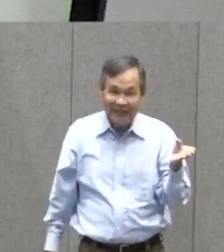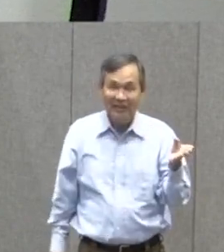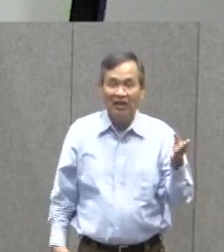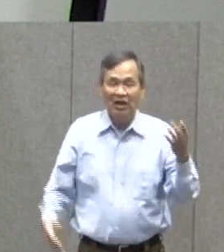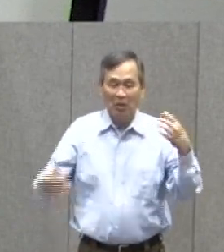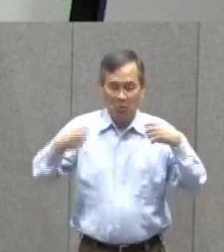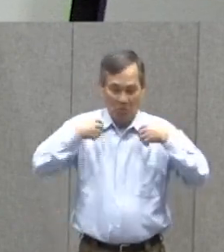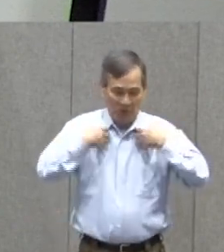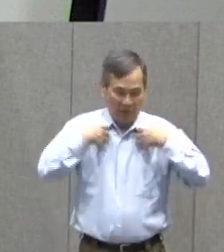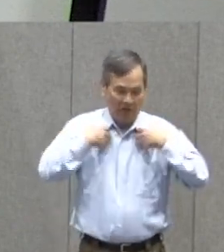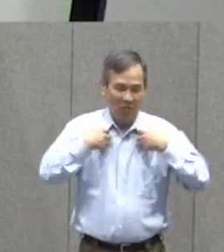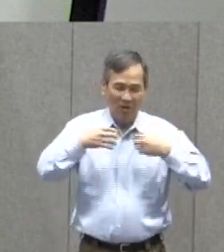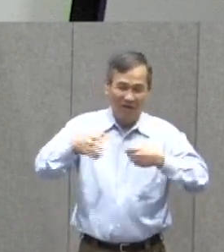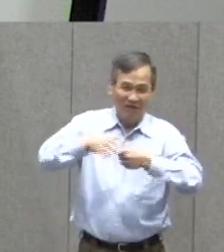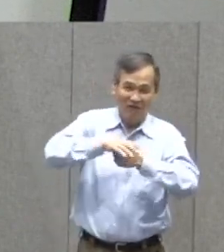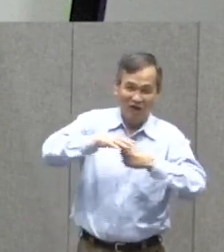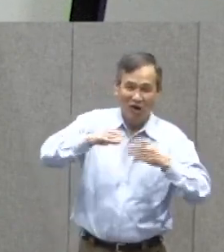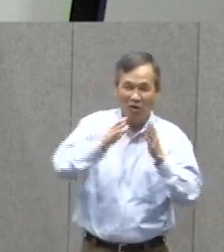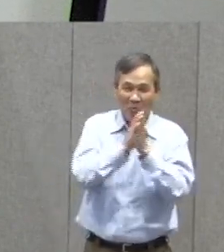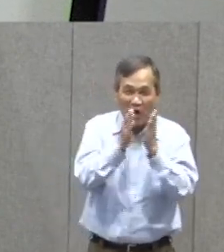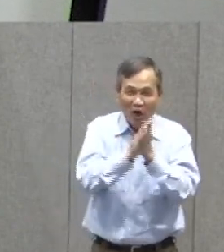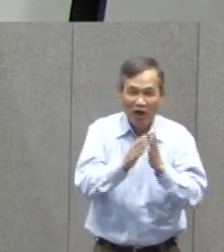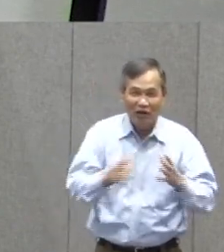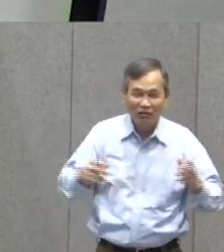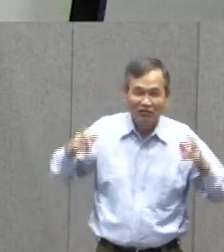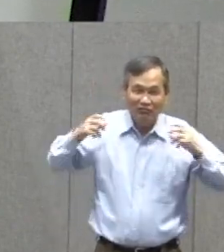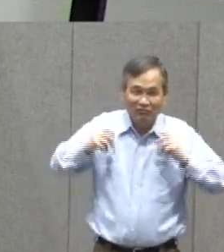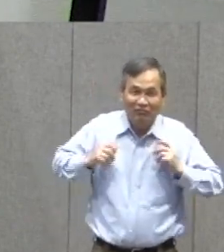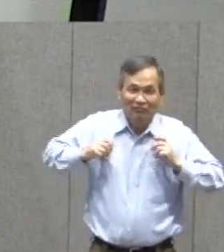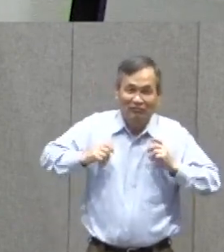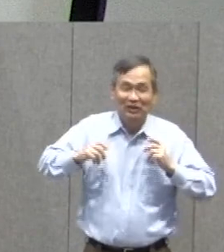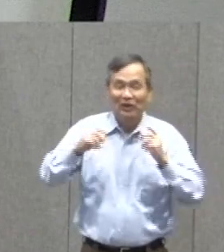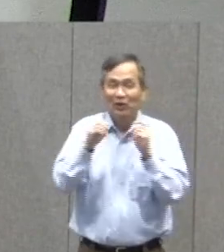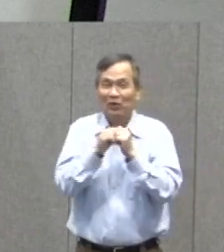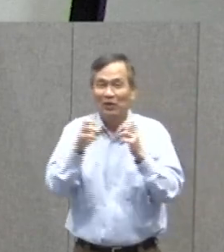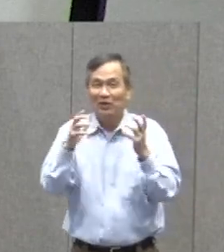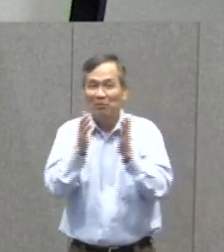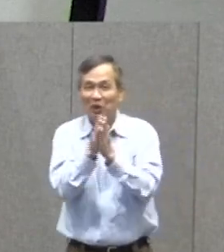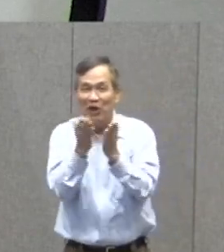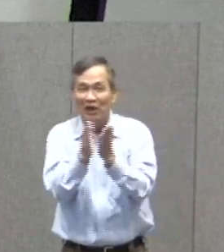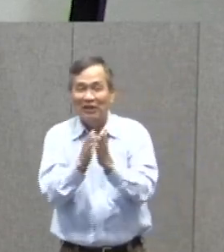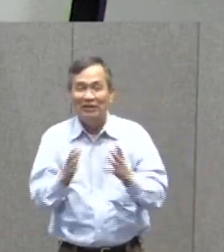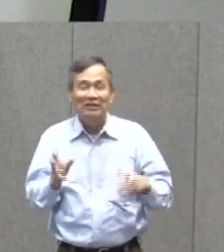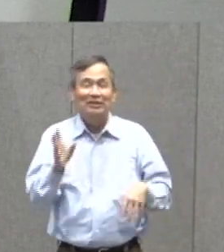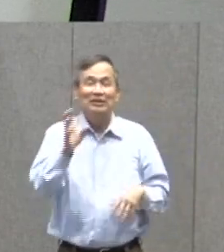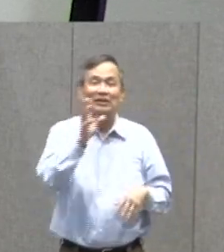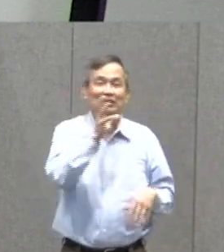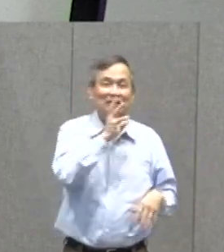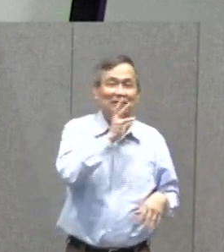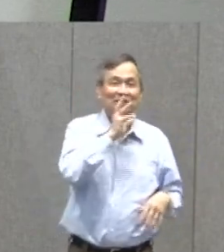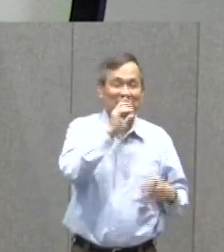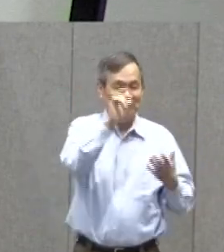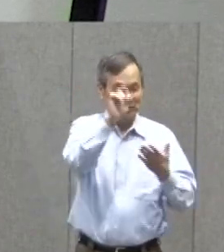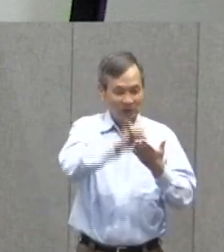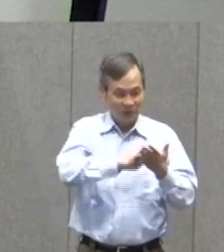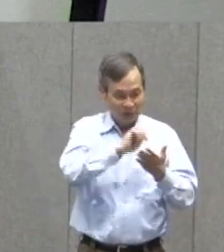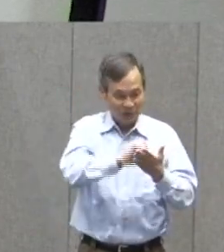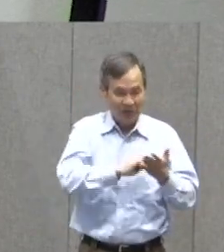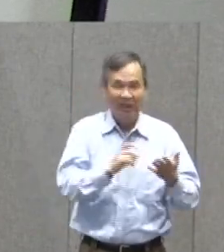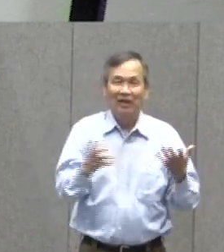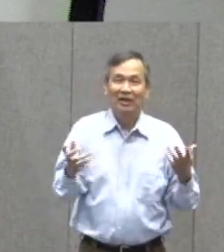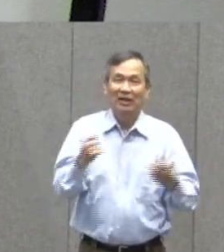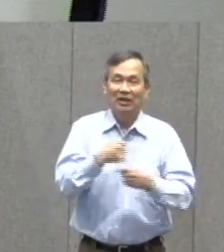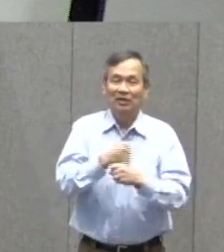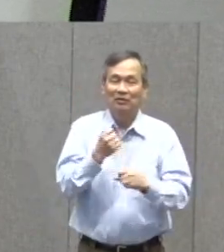backpack full of books coming out in abundance to speak, to write, and to make